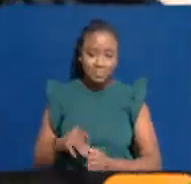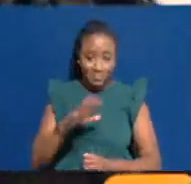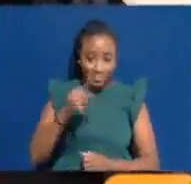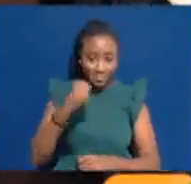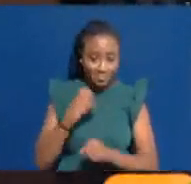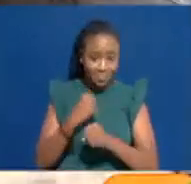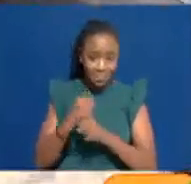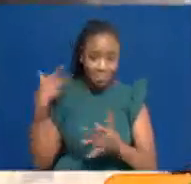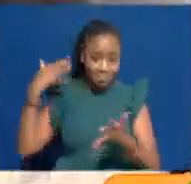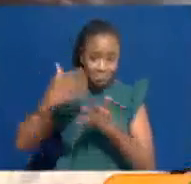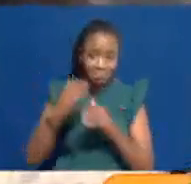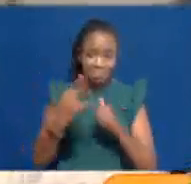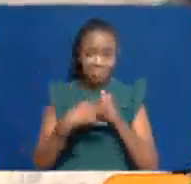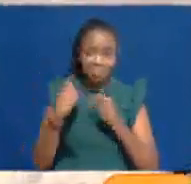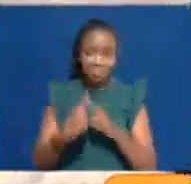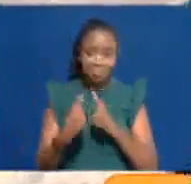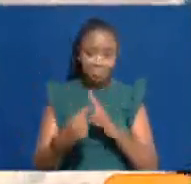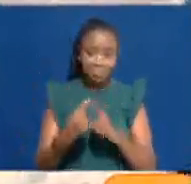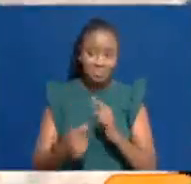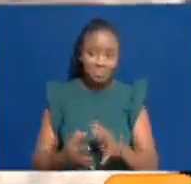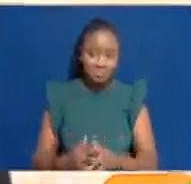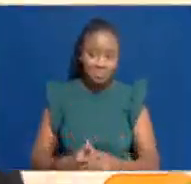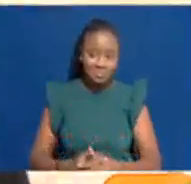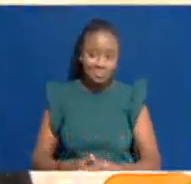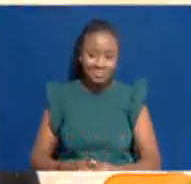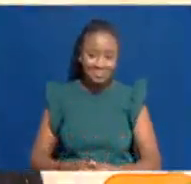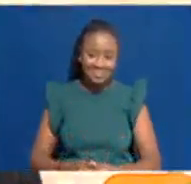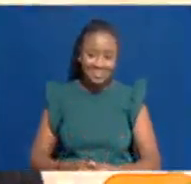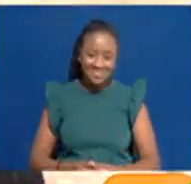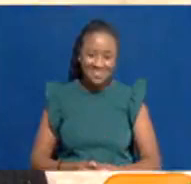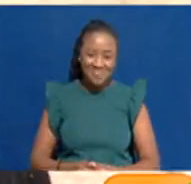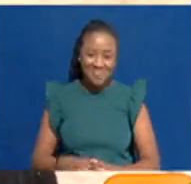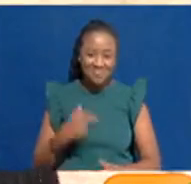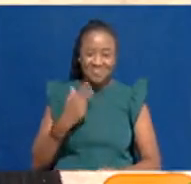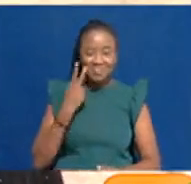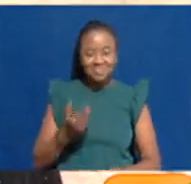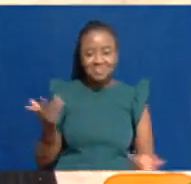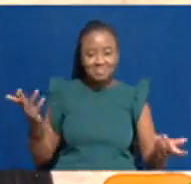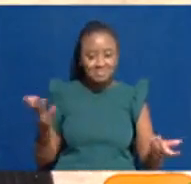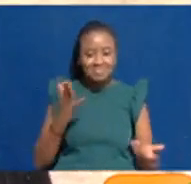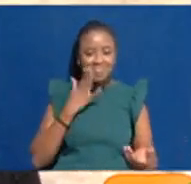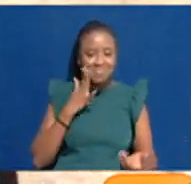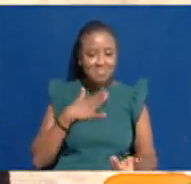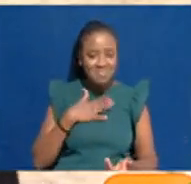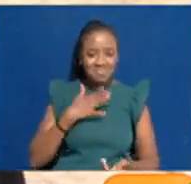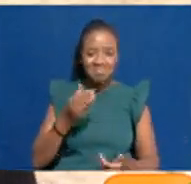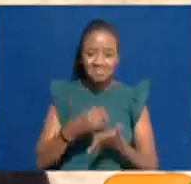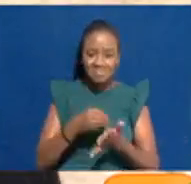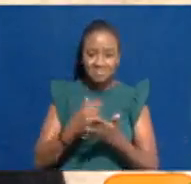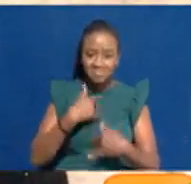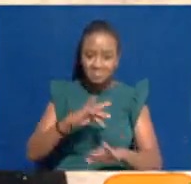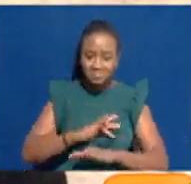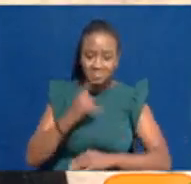quarry worker for 8 years, crushing rocks into ballast. Nikaona pesa haitatosha ya kulipia karo.